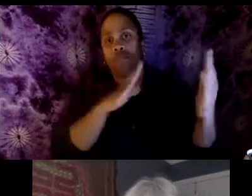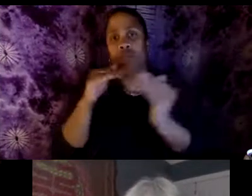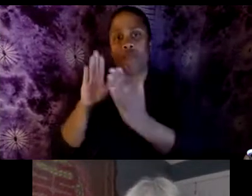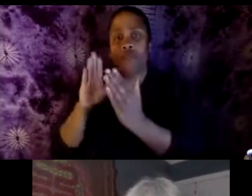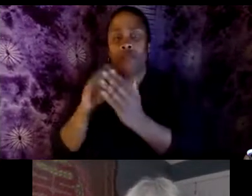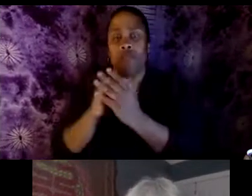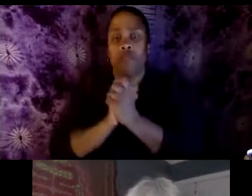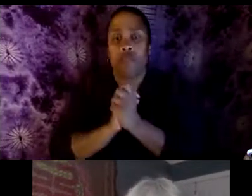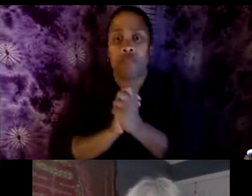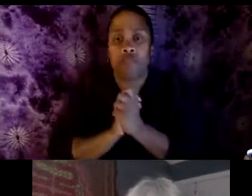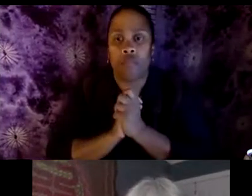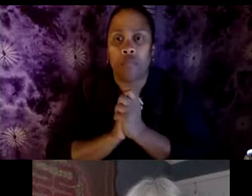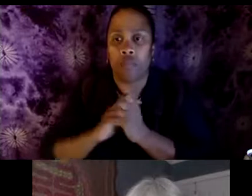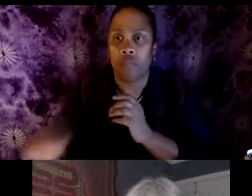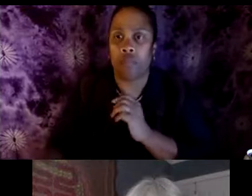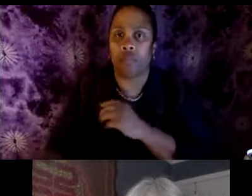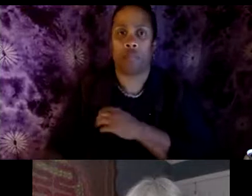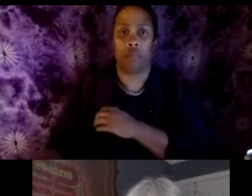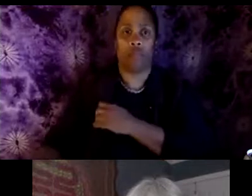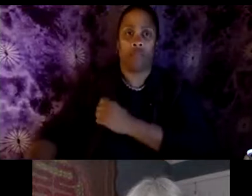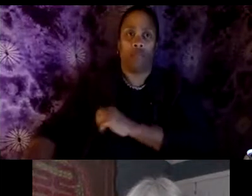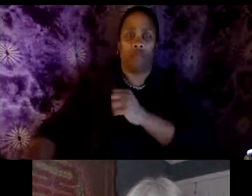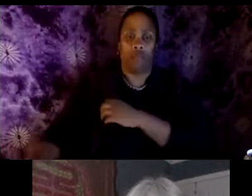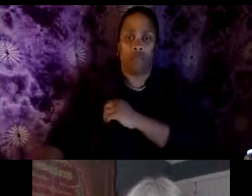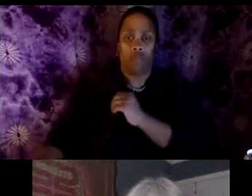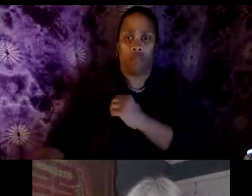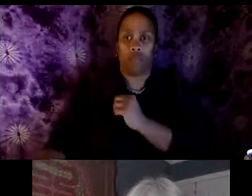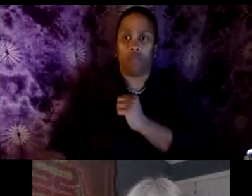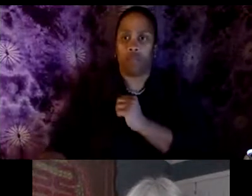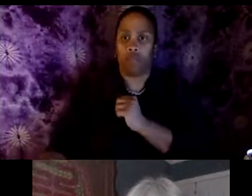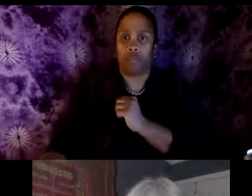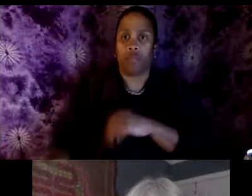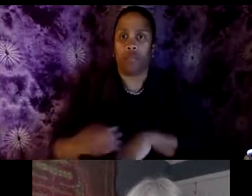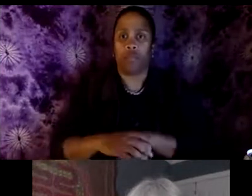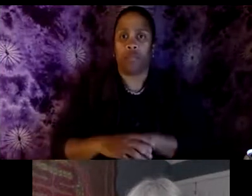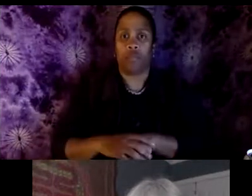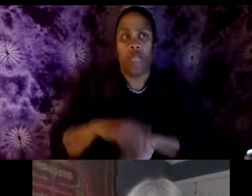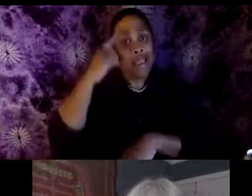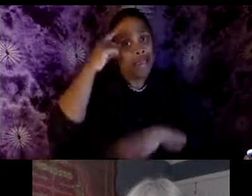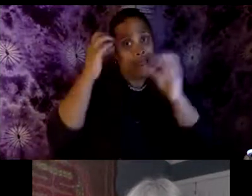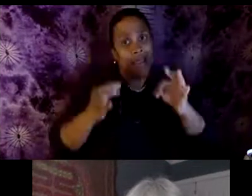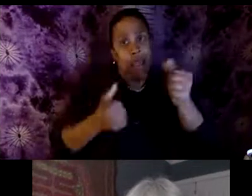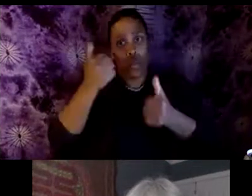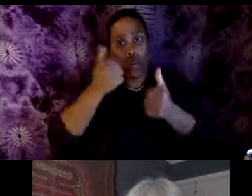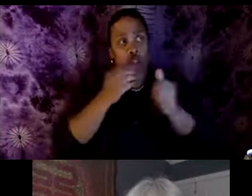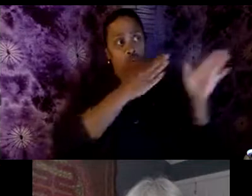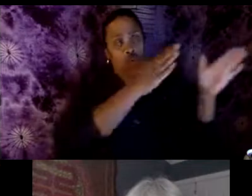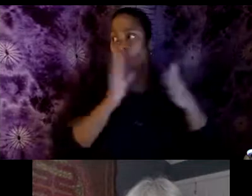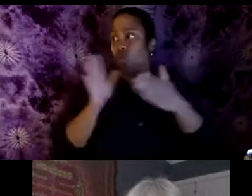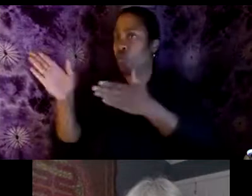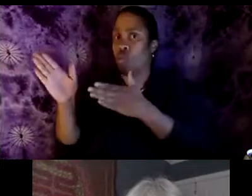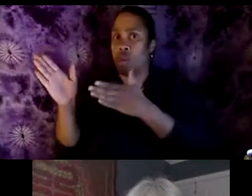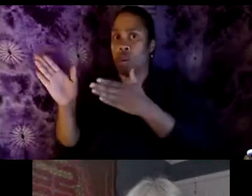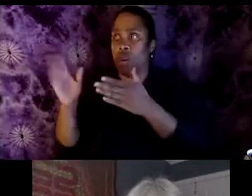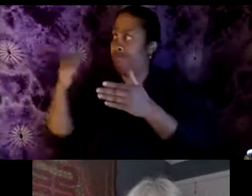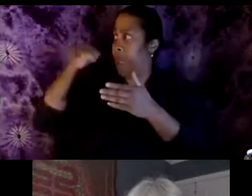is. So standing up. So choosing the direction of whatever, you know, and I've had people doing upwards, whatever the other